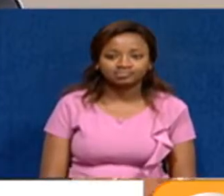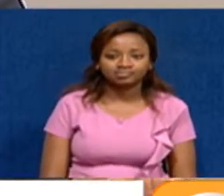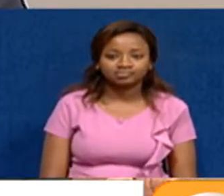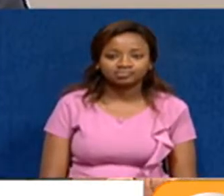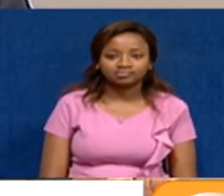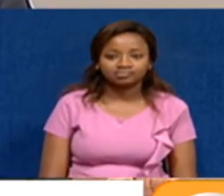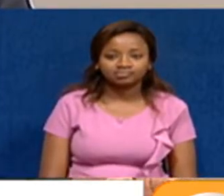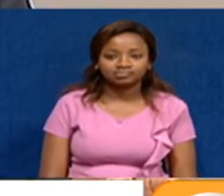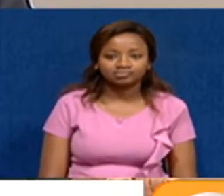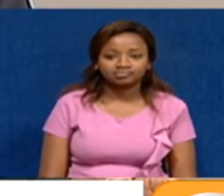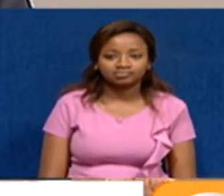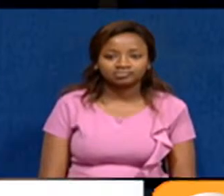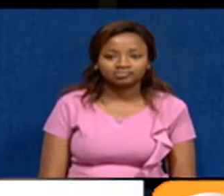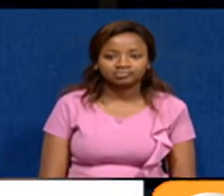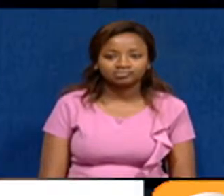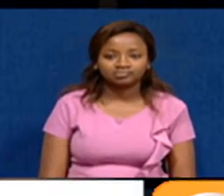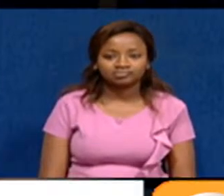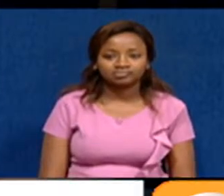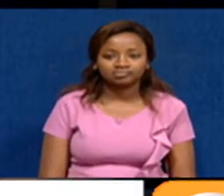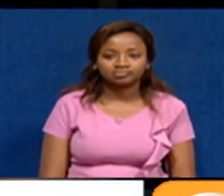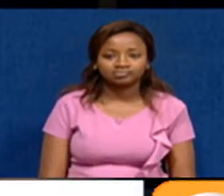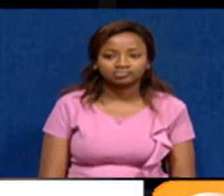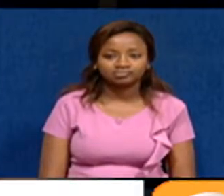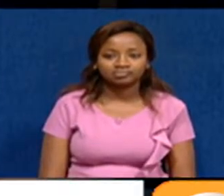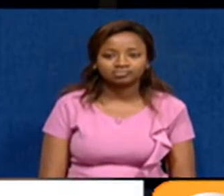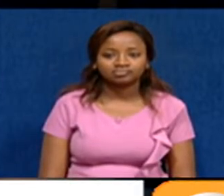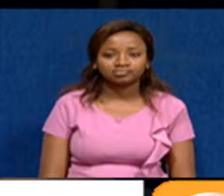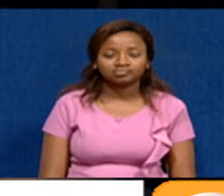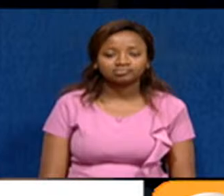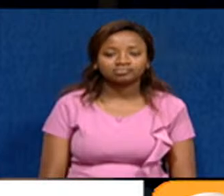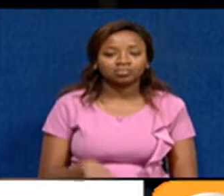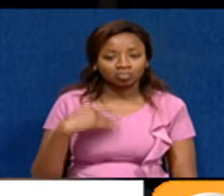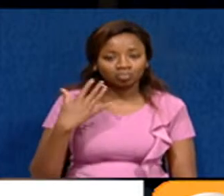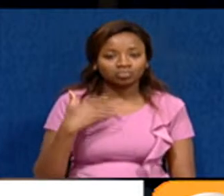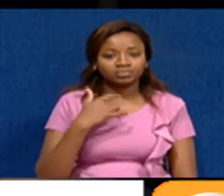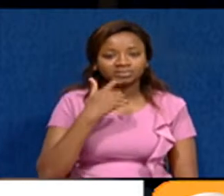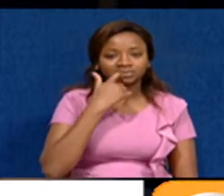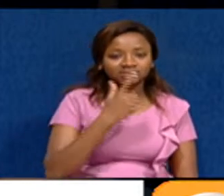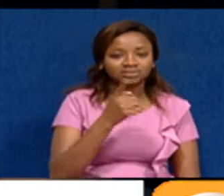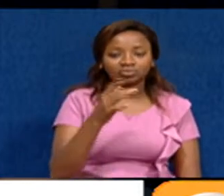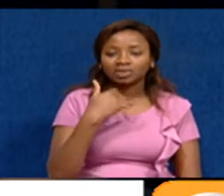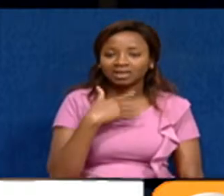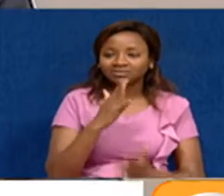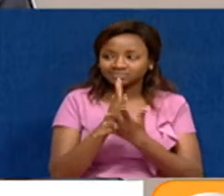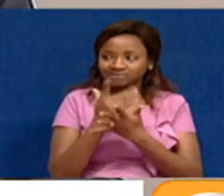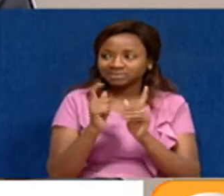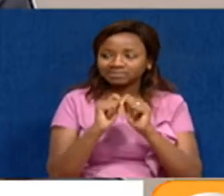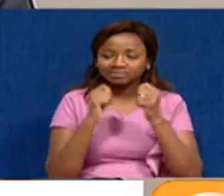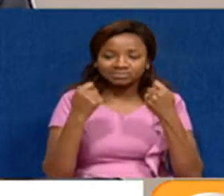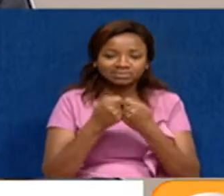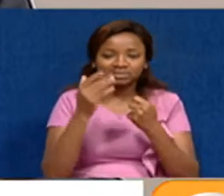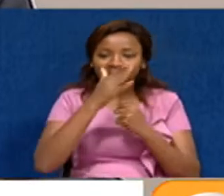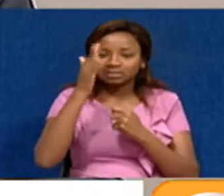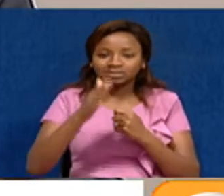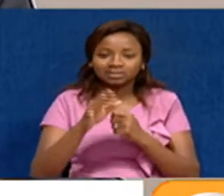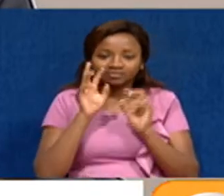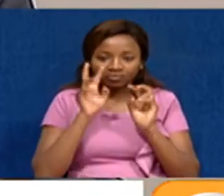football distribution, you see. And I came all the time to tell you there are teams which have never even watched a KPL